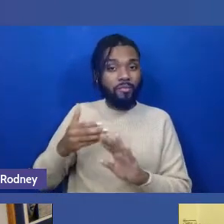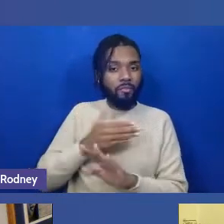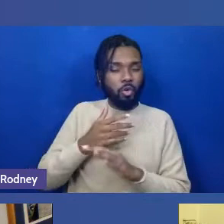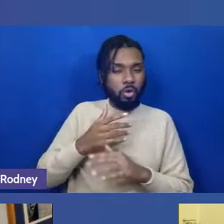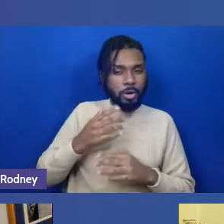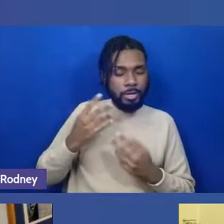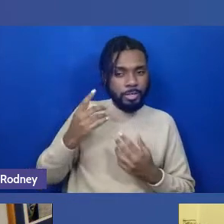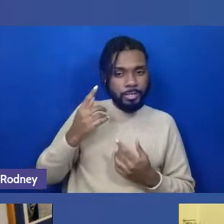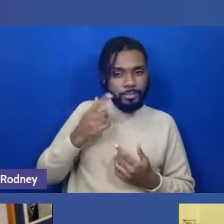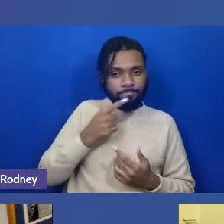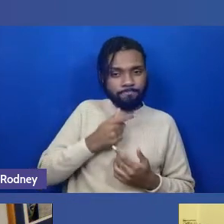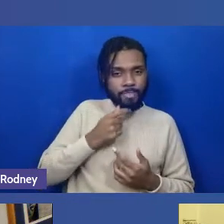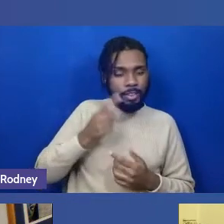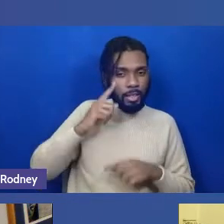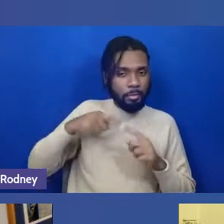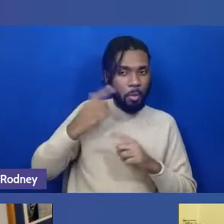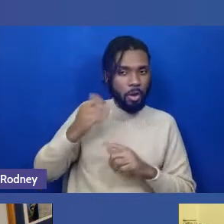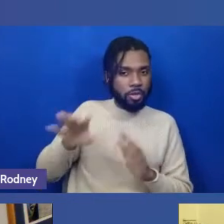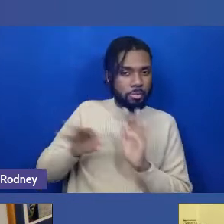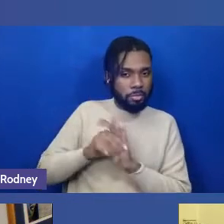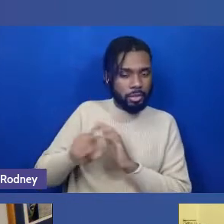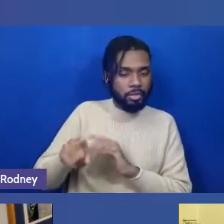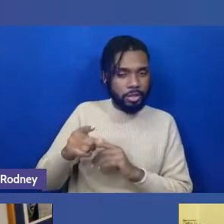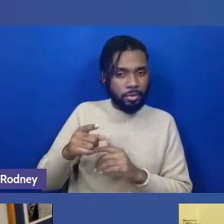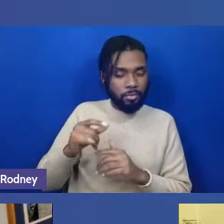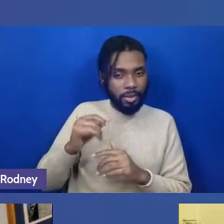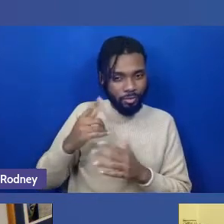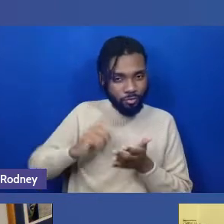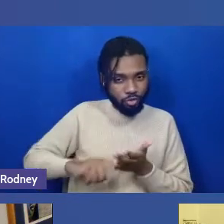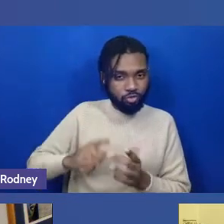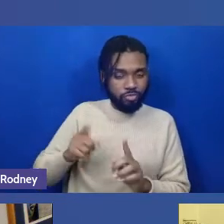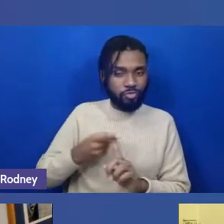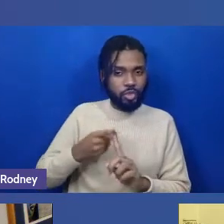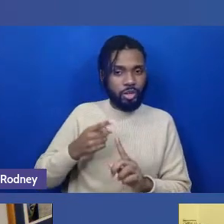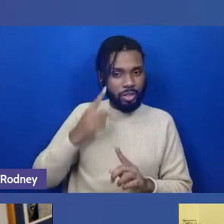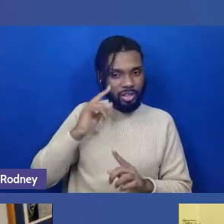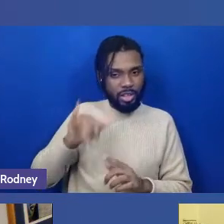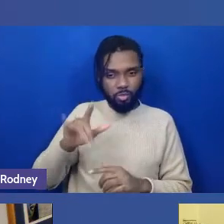critical. So just to shout out that